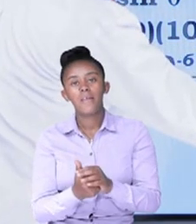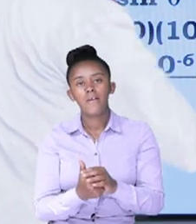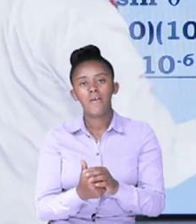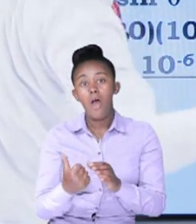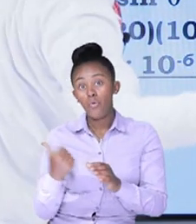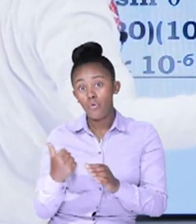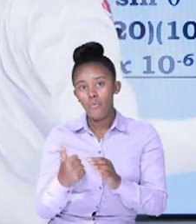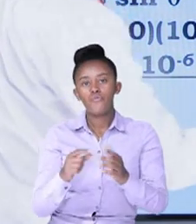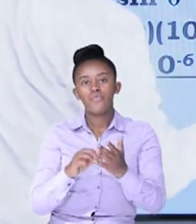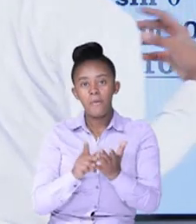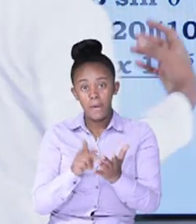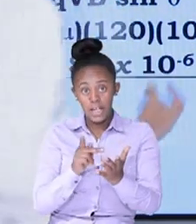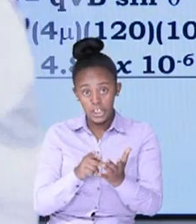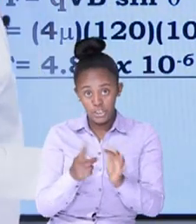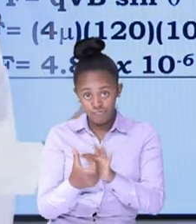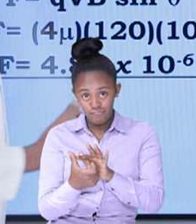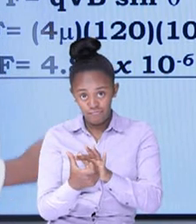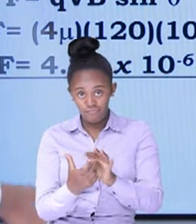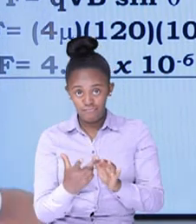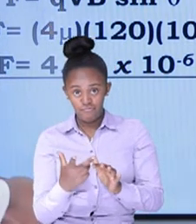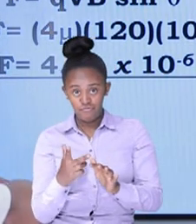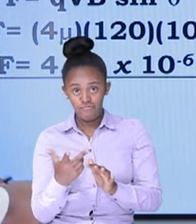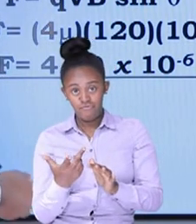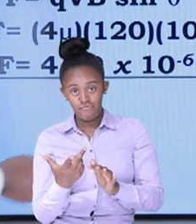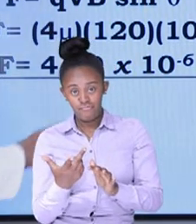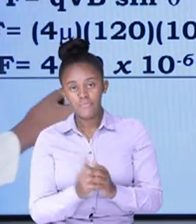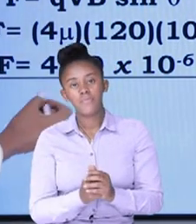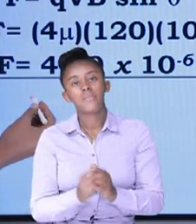the page, towards you, out of the page. Okay?